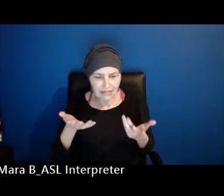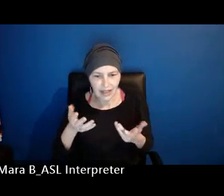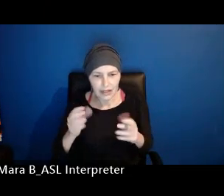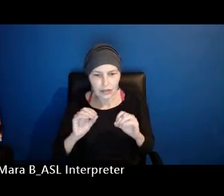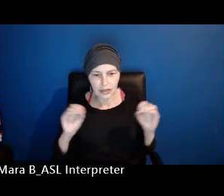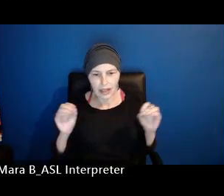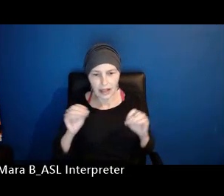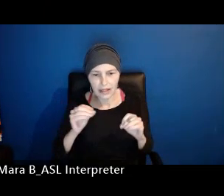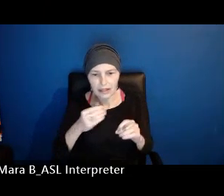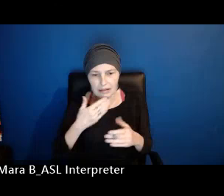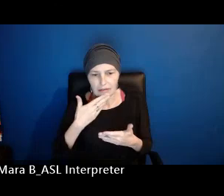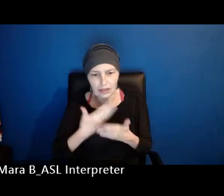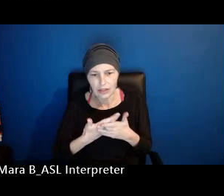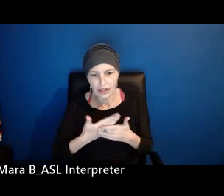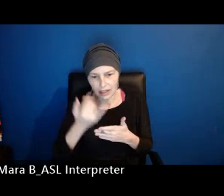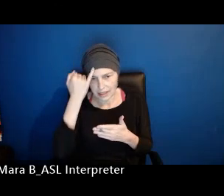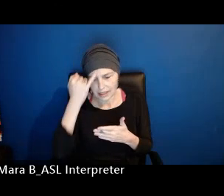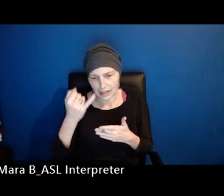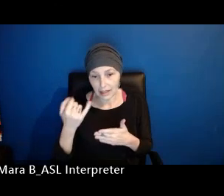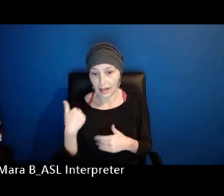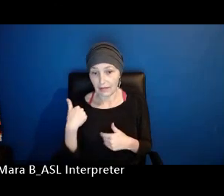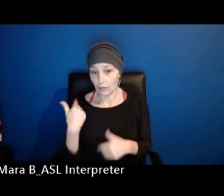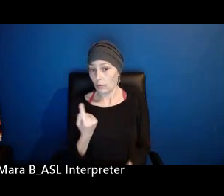one utility that runs your house.